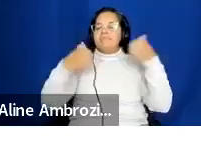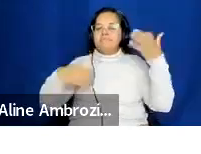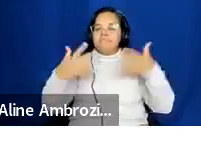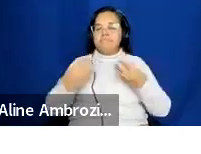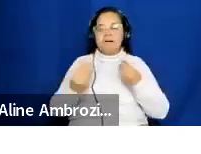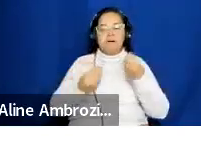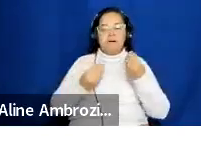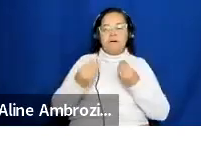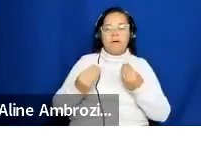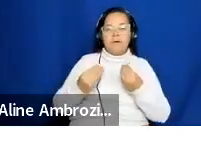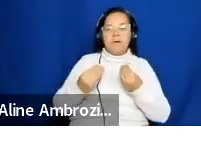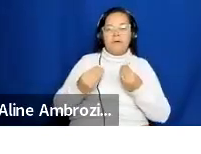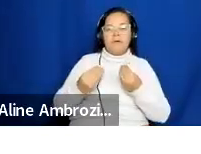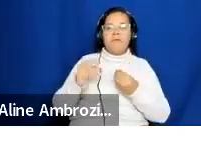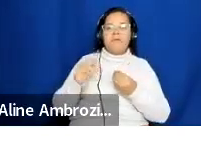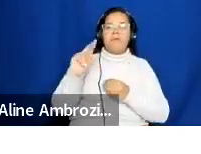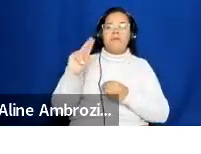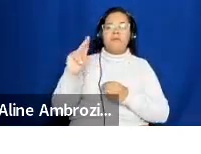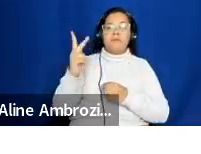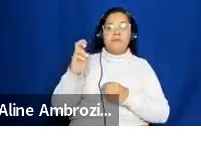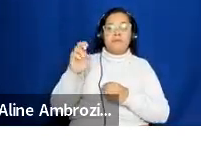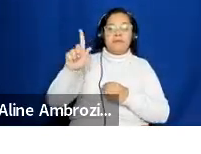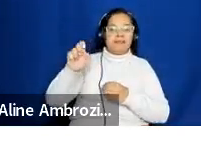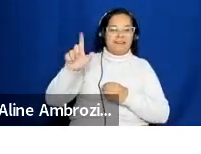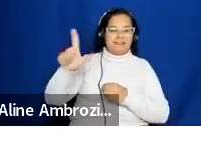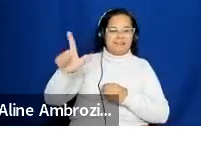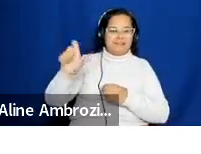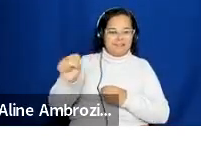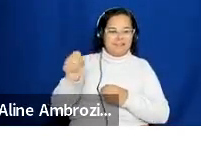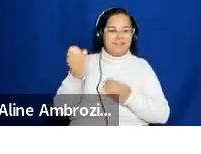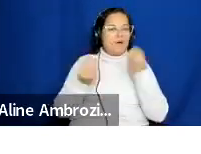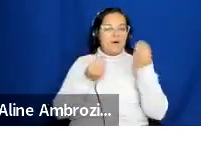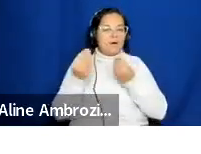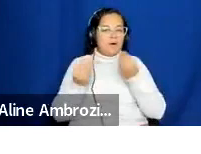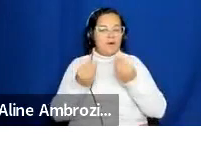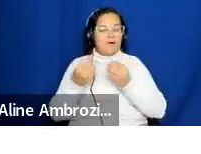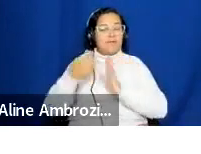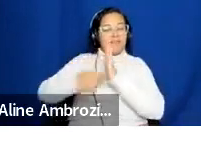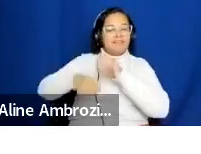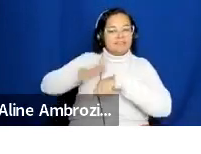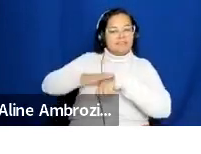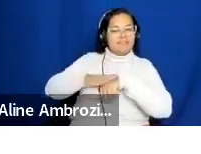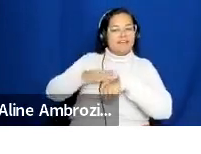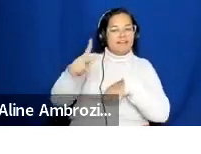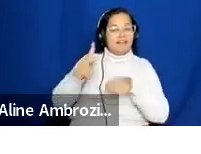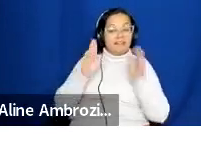as well, which focus on questions of Marx's general approach,